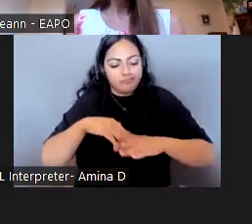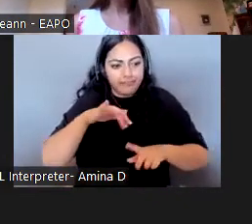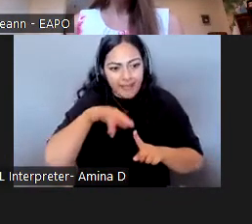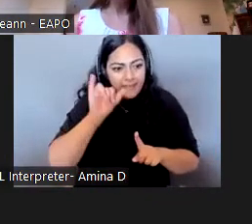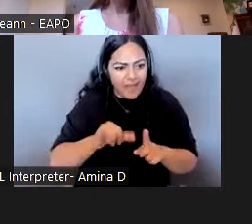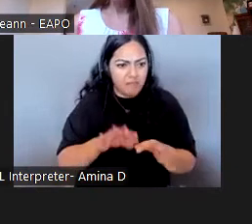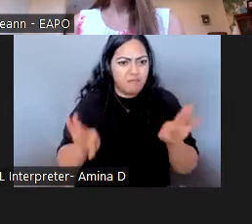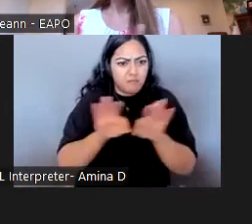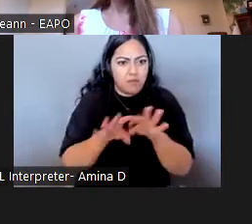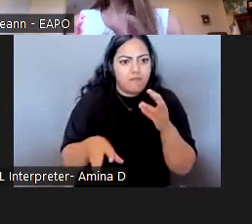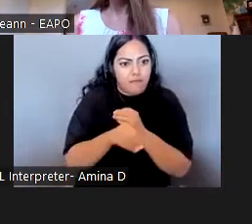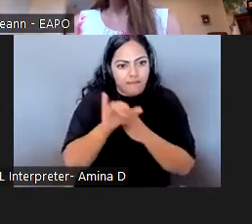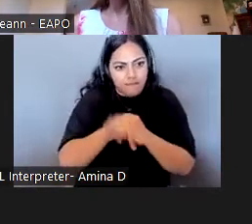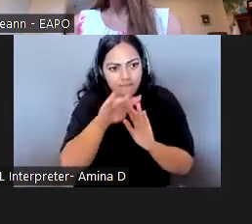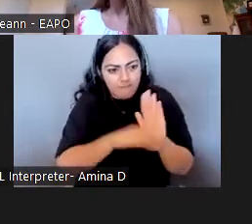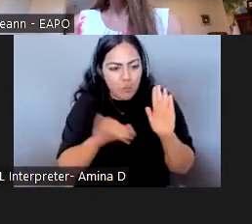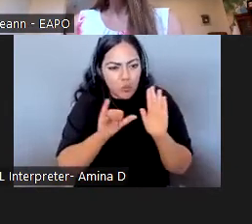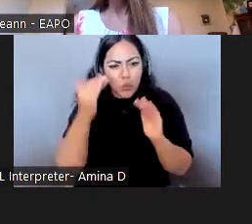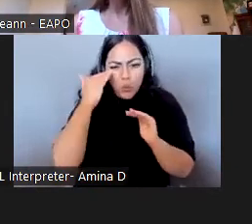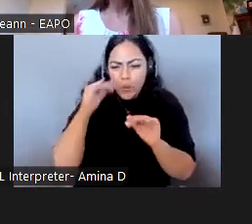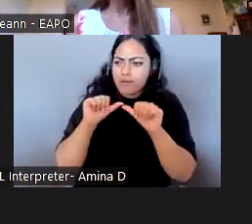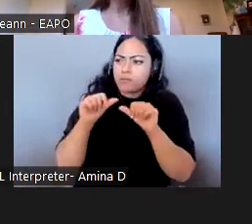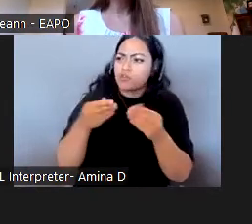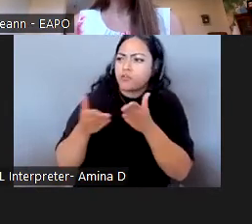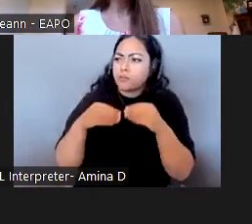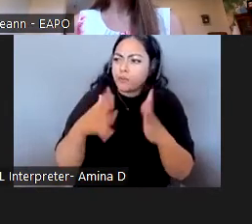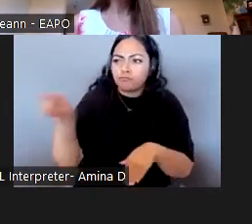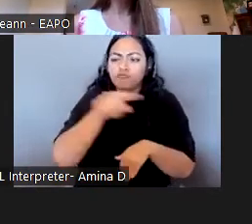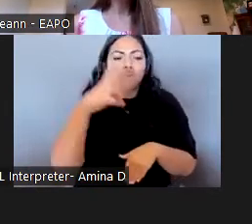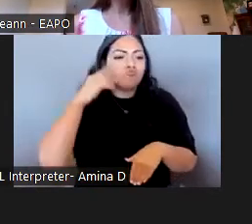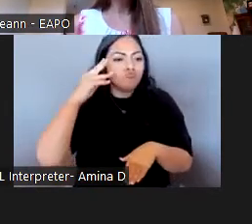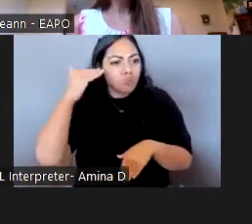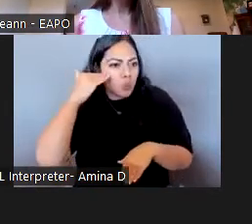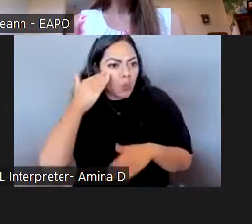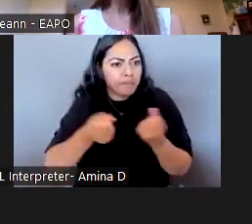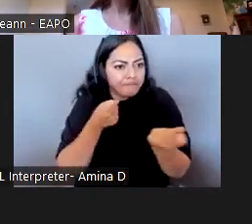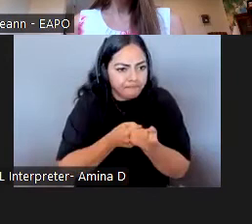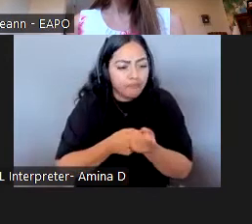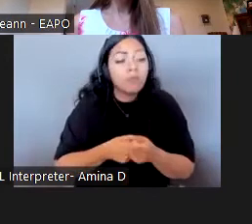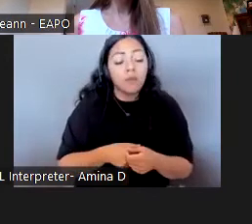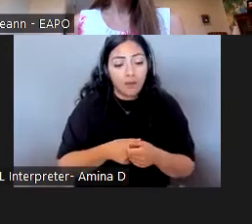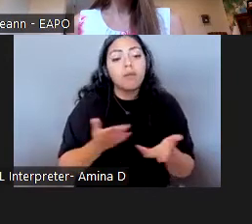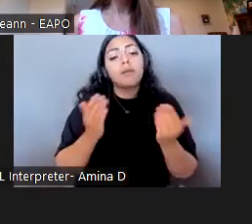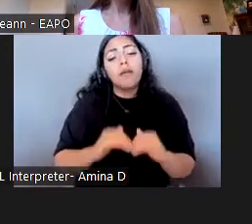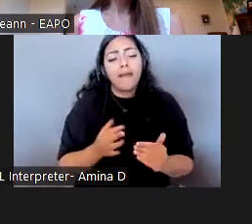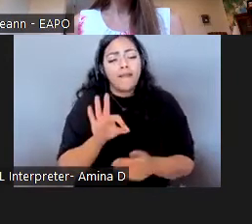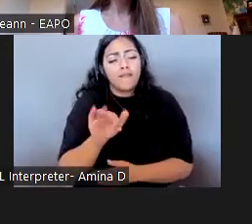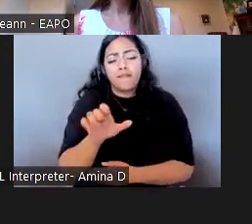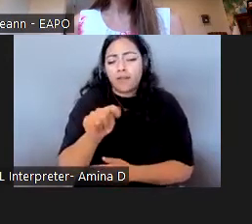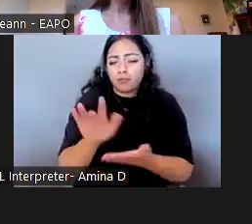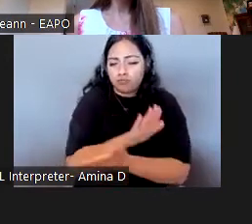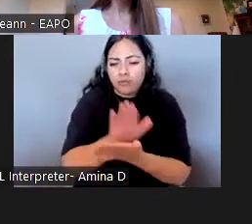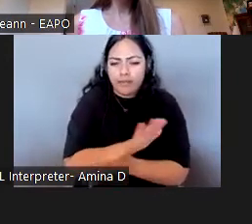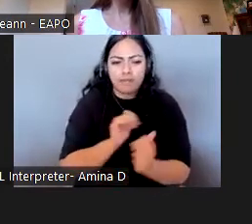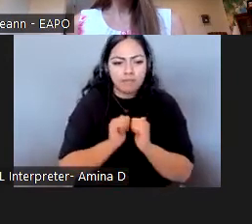And then we have also some fact sheets on financial issues that we've been talking about today, how to protect your